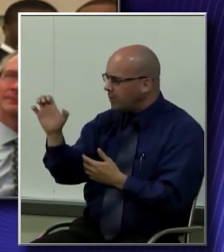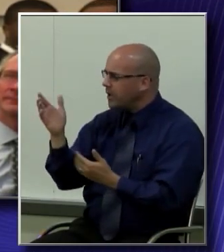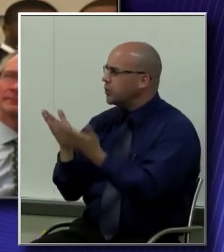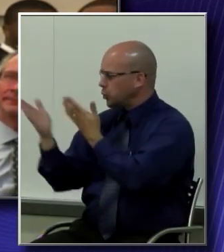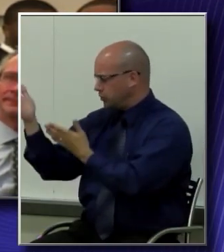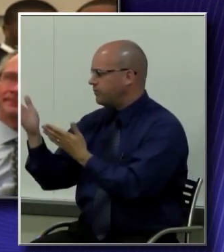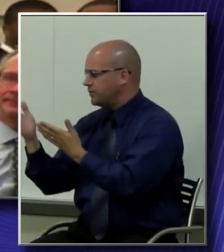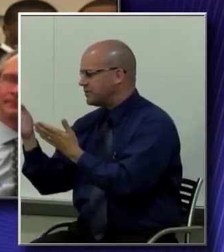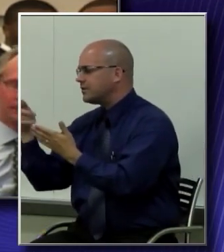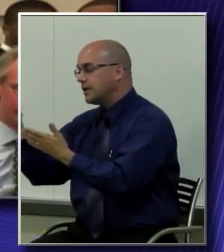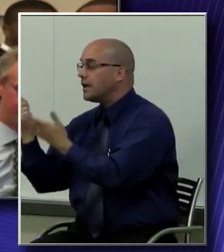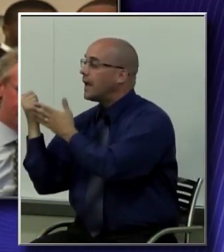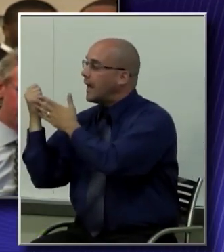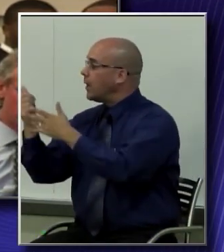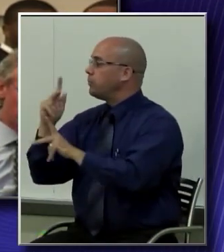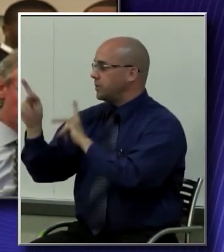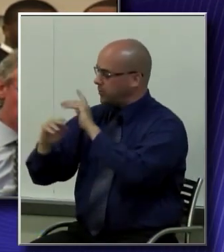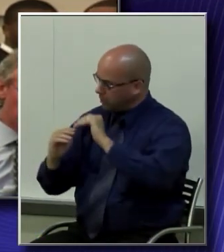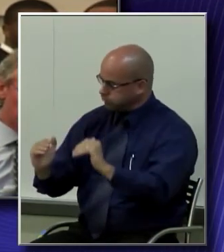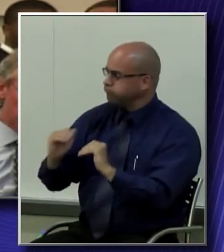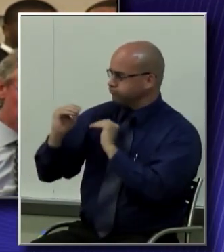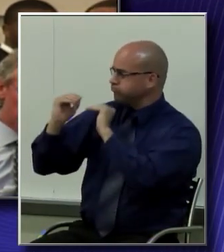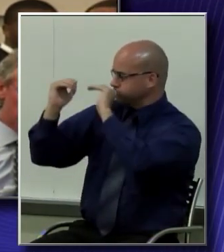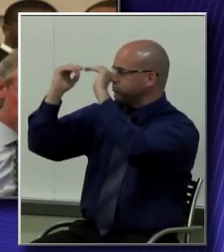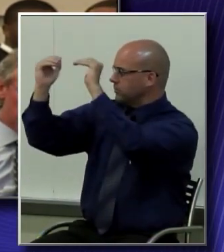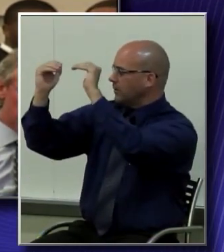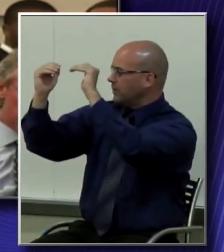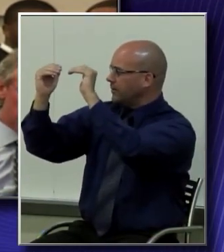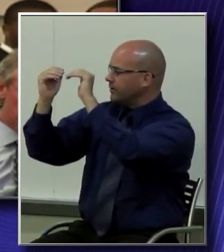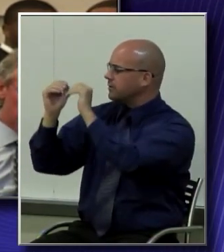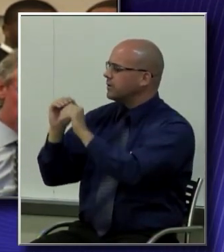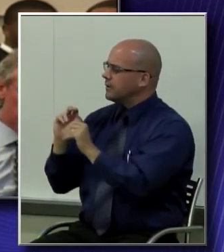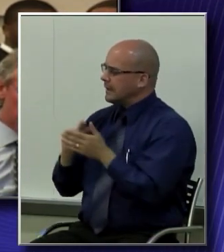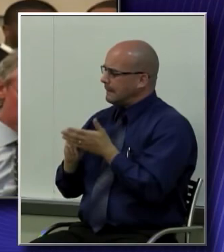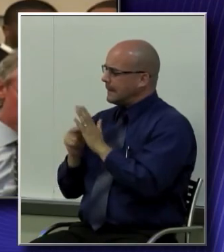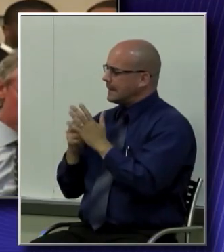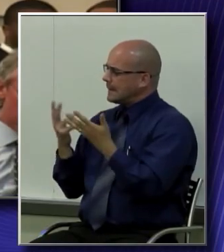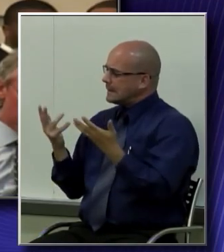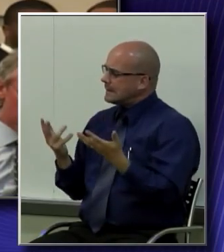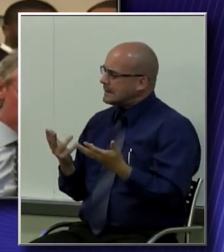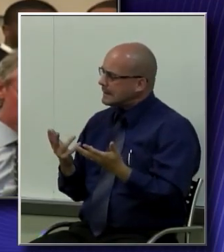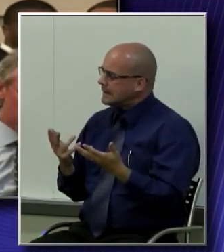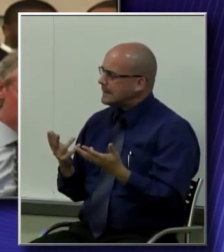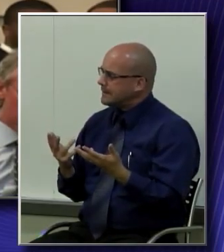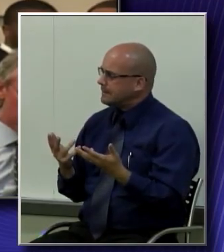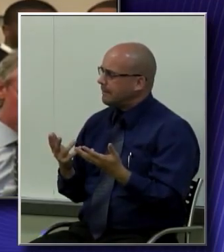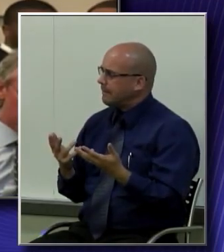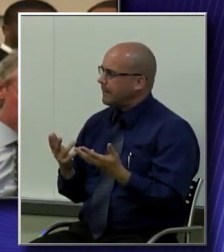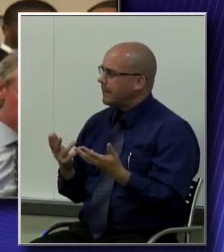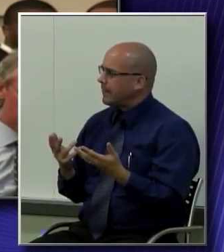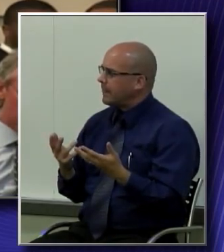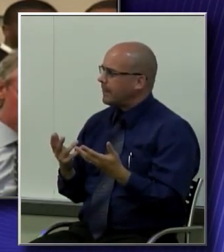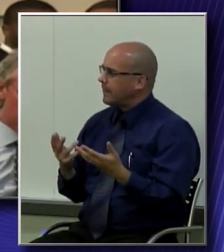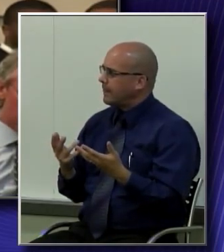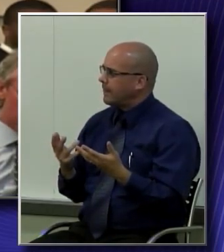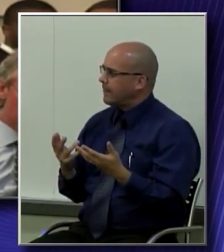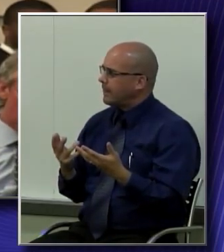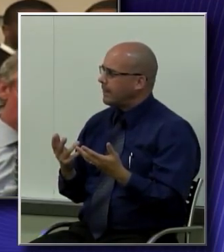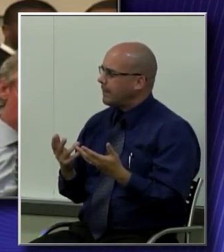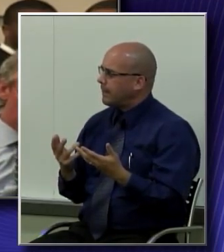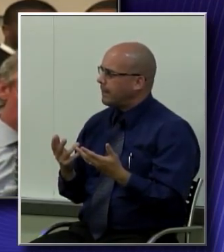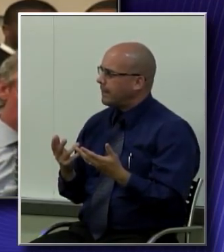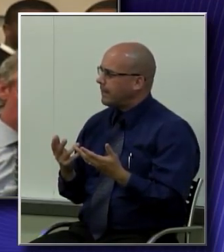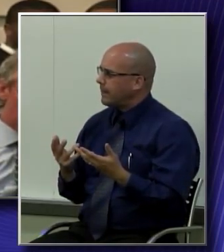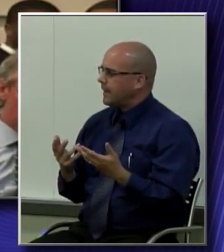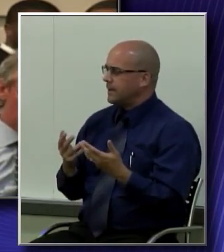uplift, and so on one level that means a commitment to the university as a place that's